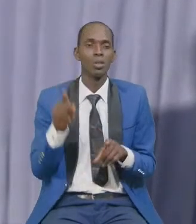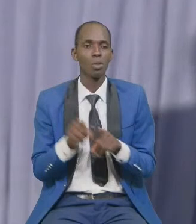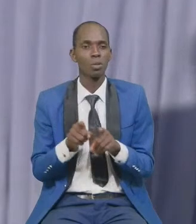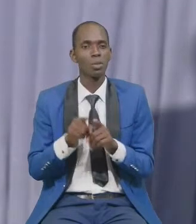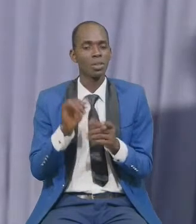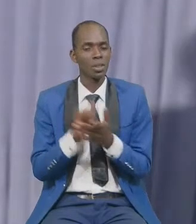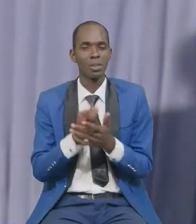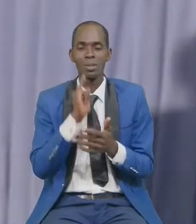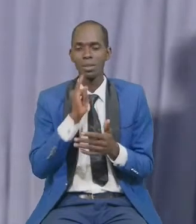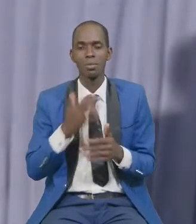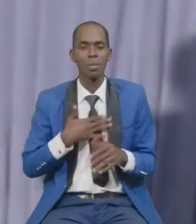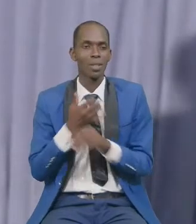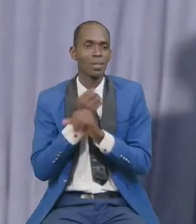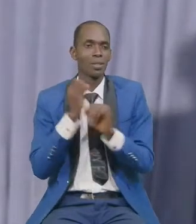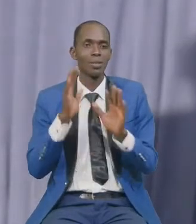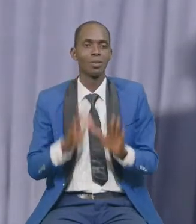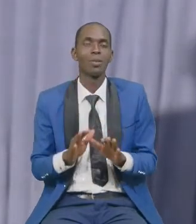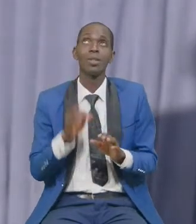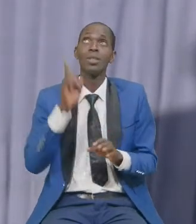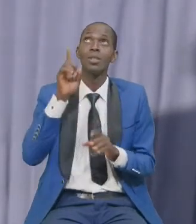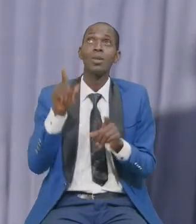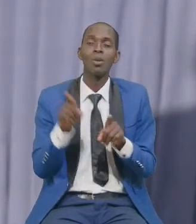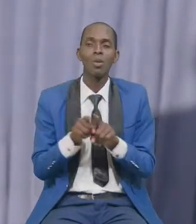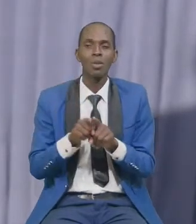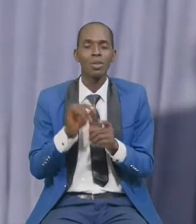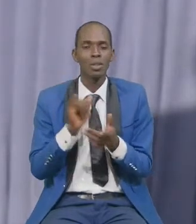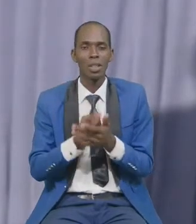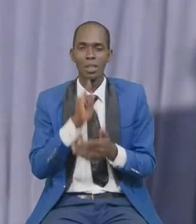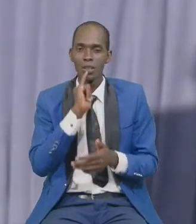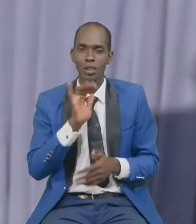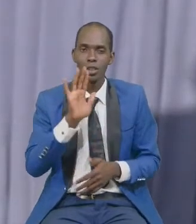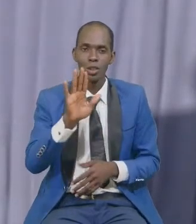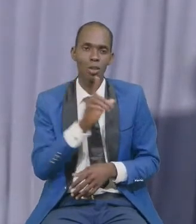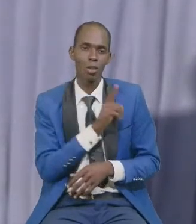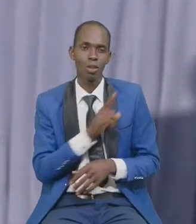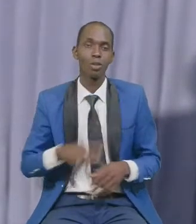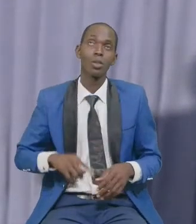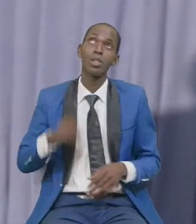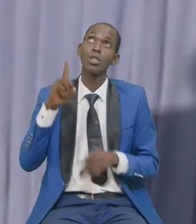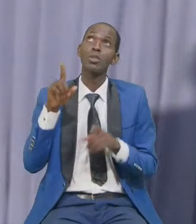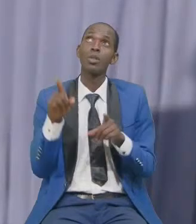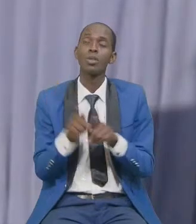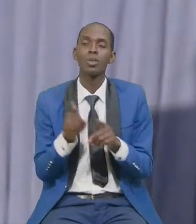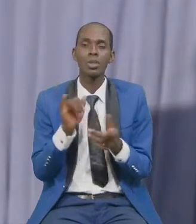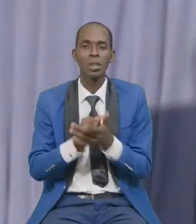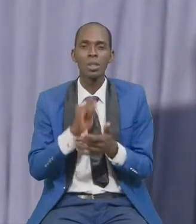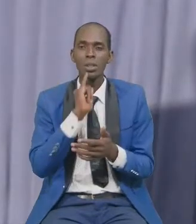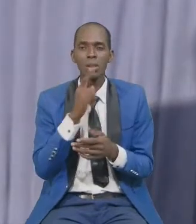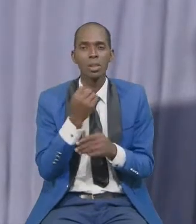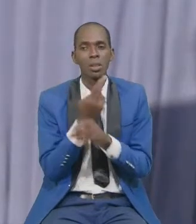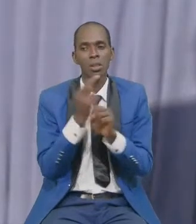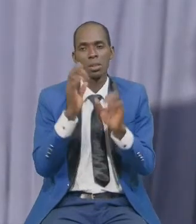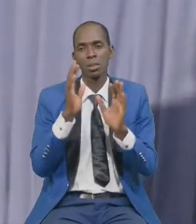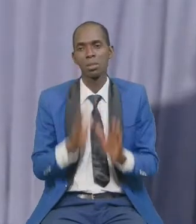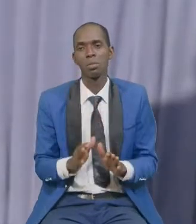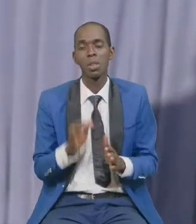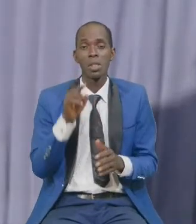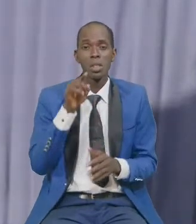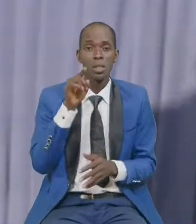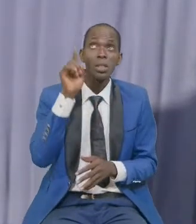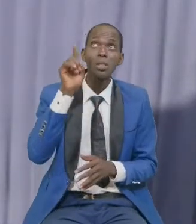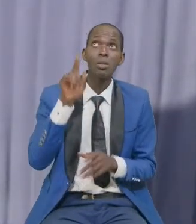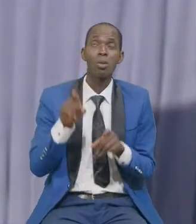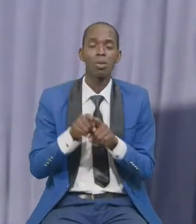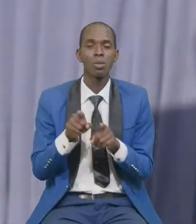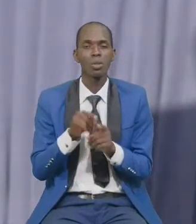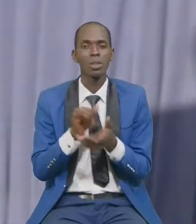my Savior, he also, that's your Lord, he also, that's the Redeemer, he also, that's